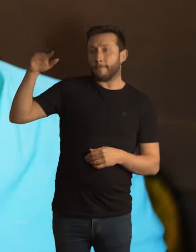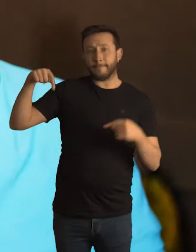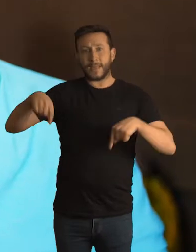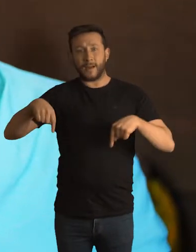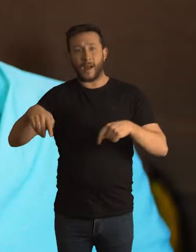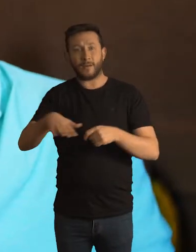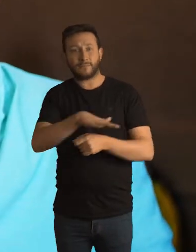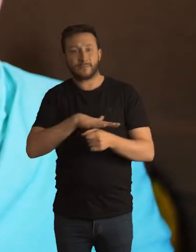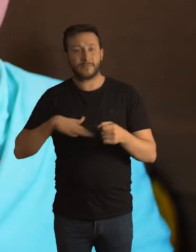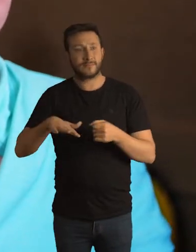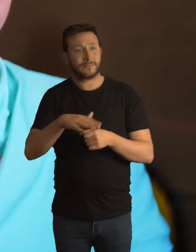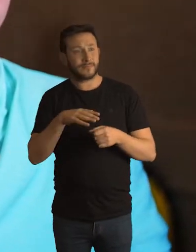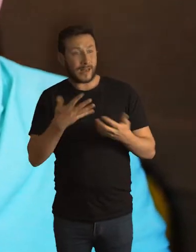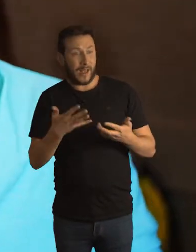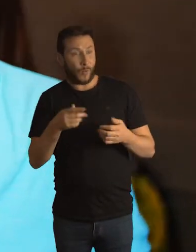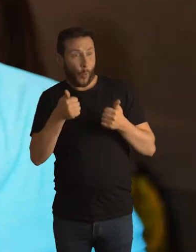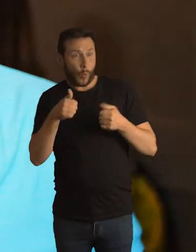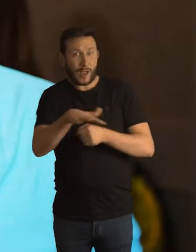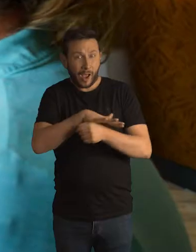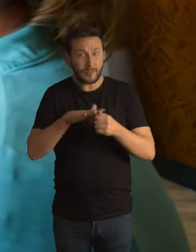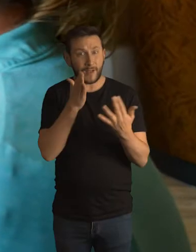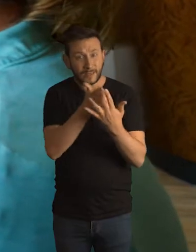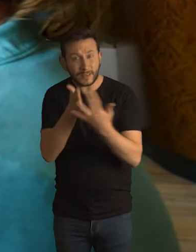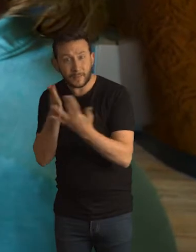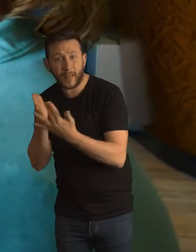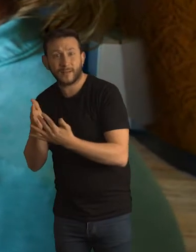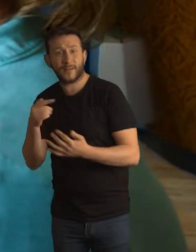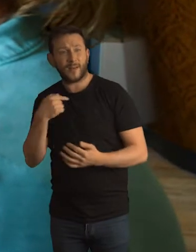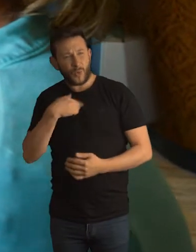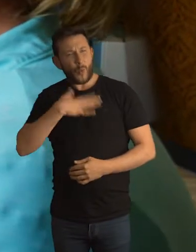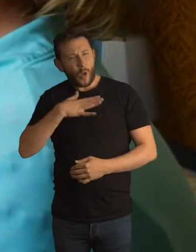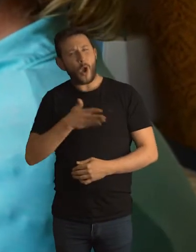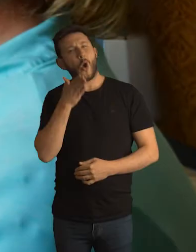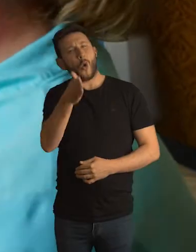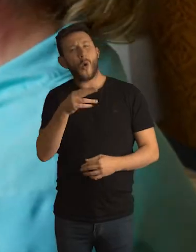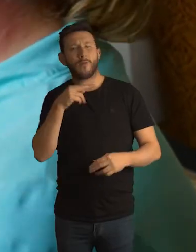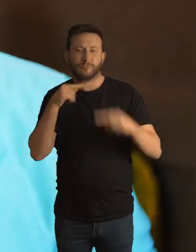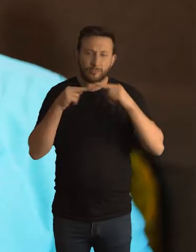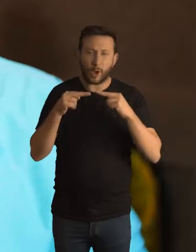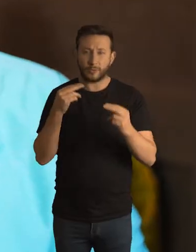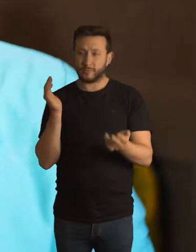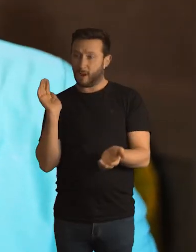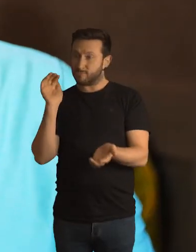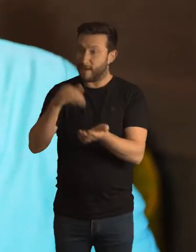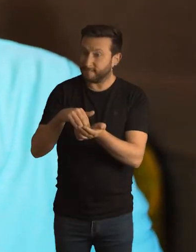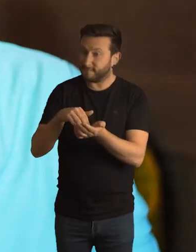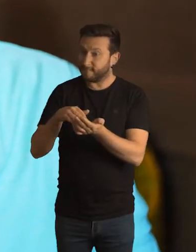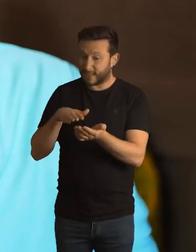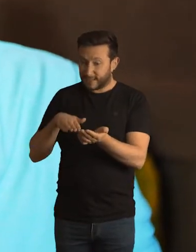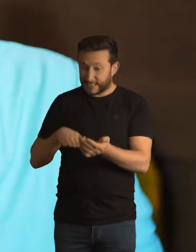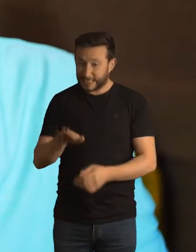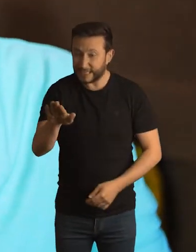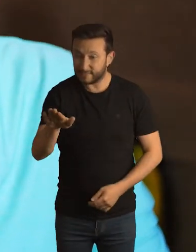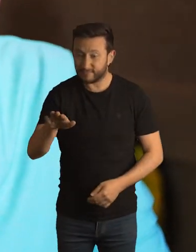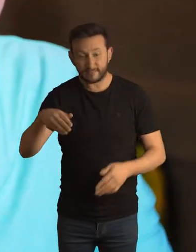As an area, it's actually really good for accessibility. Yeah. I would rather go to a restaurant that's set up so that I can just turn up and wheel in there without